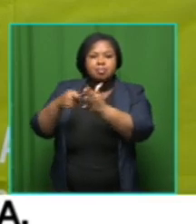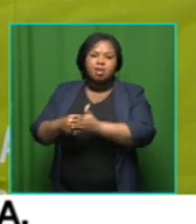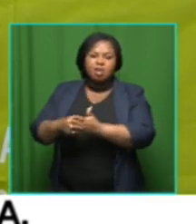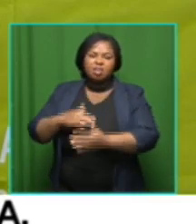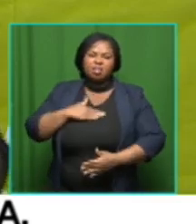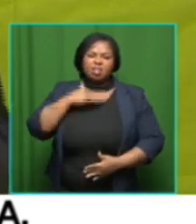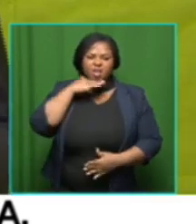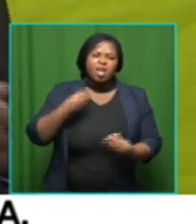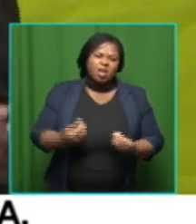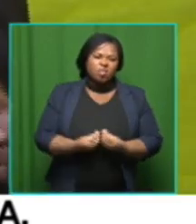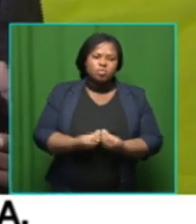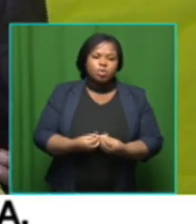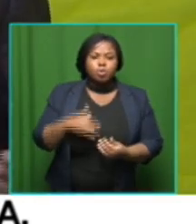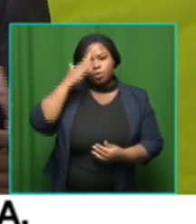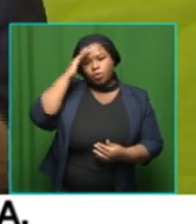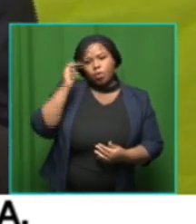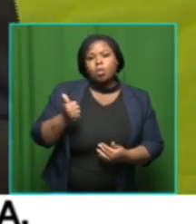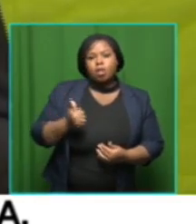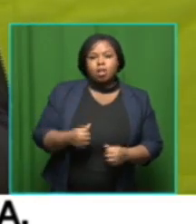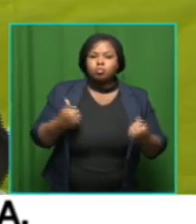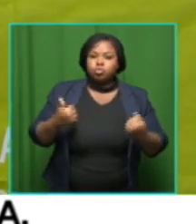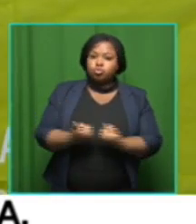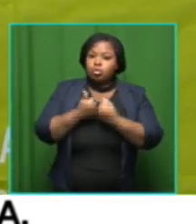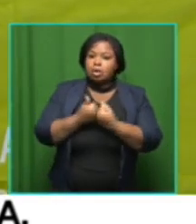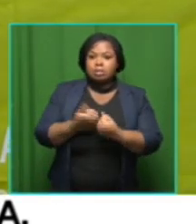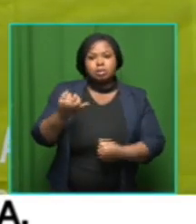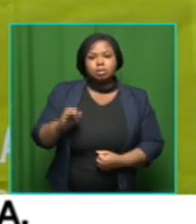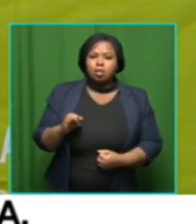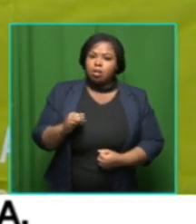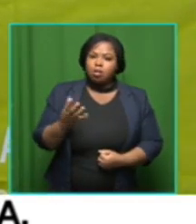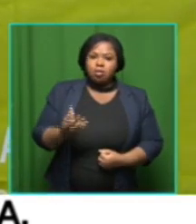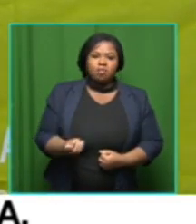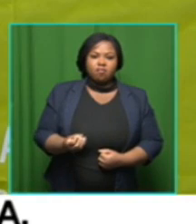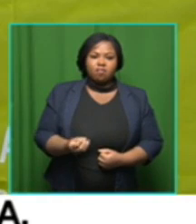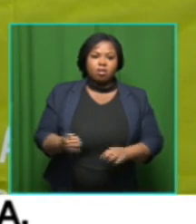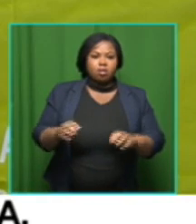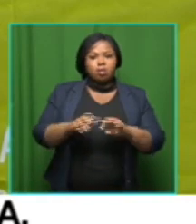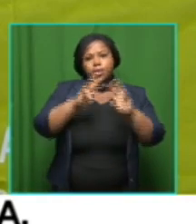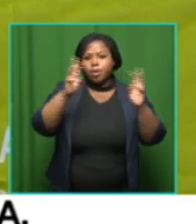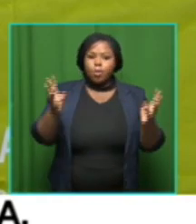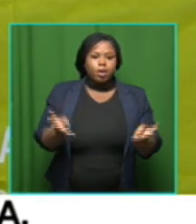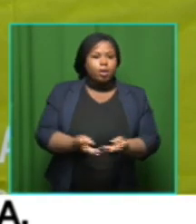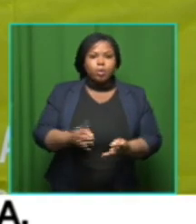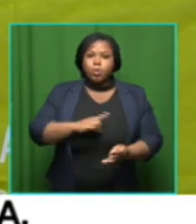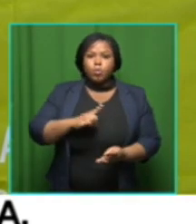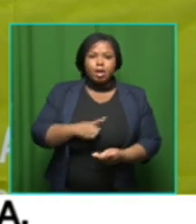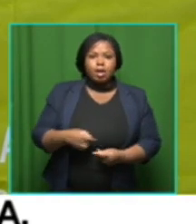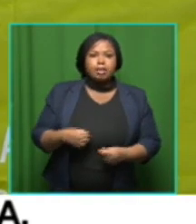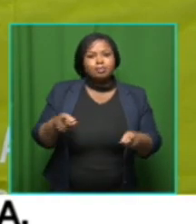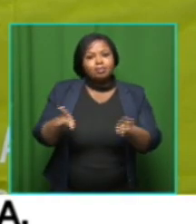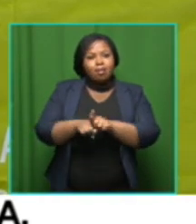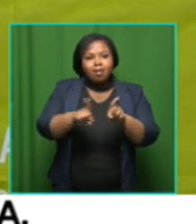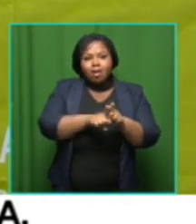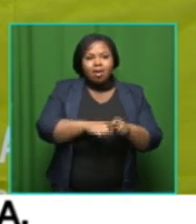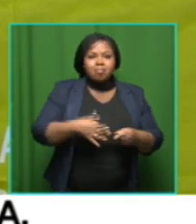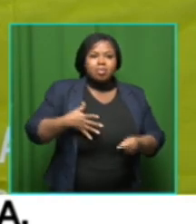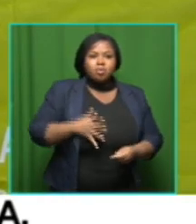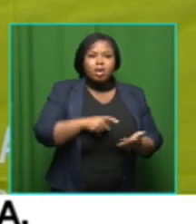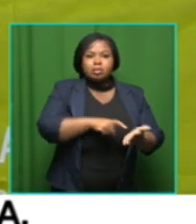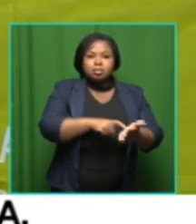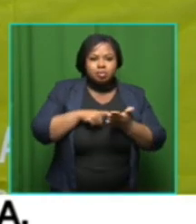are aware that there are challenges of the stock right across because everybody in the world is looking for the same stuff.